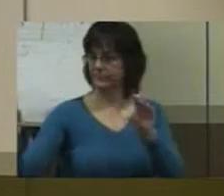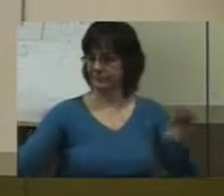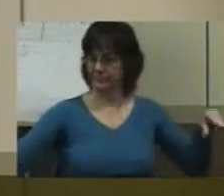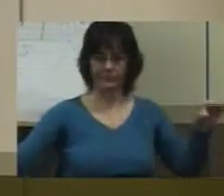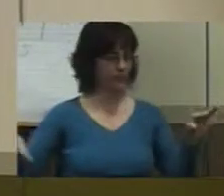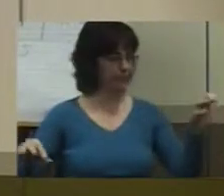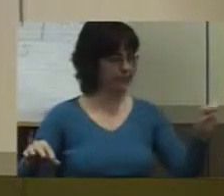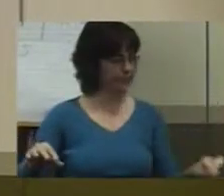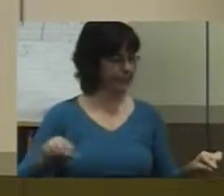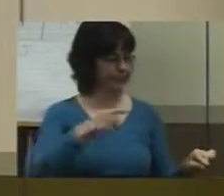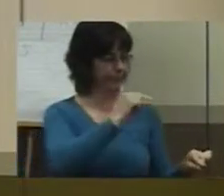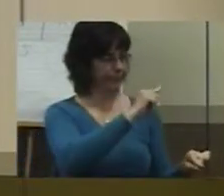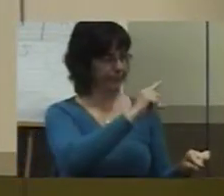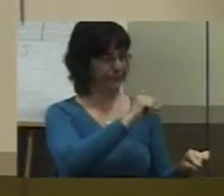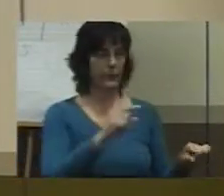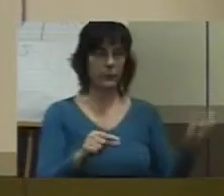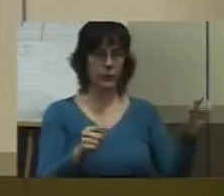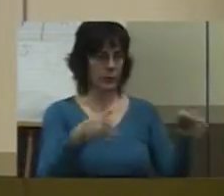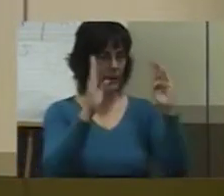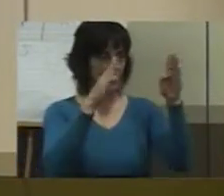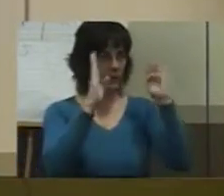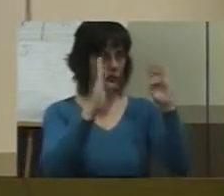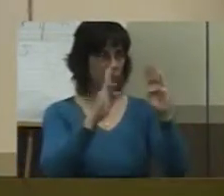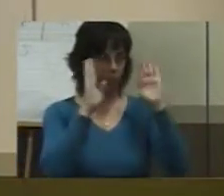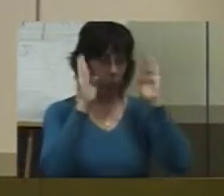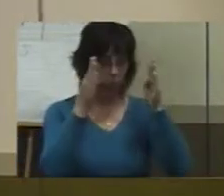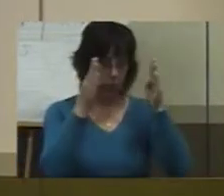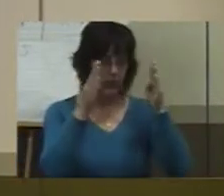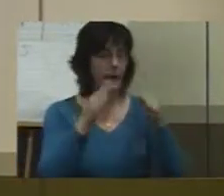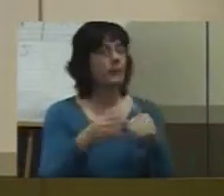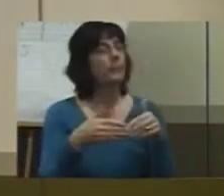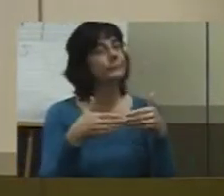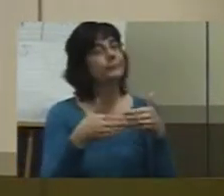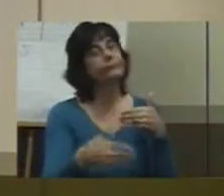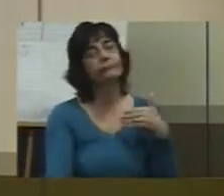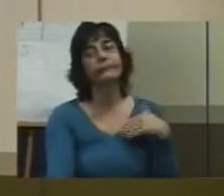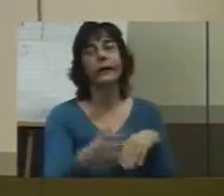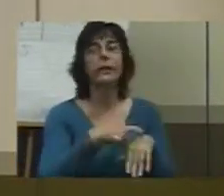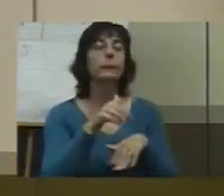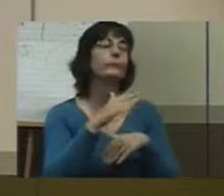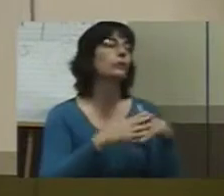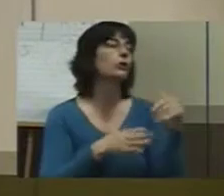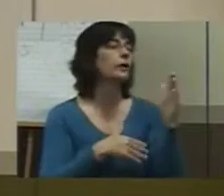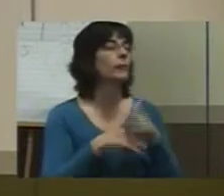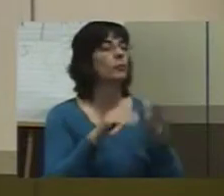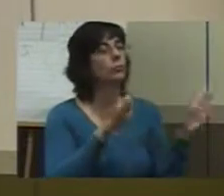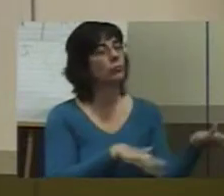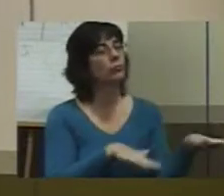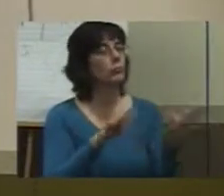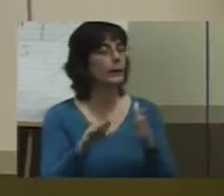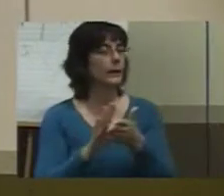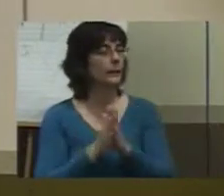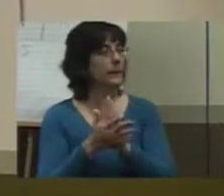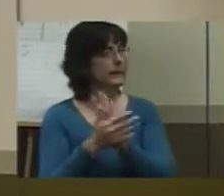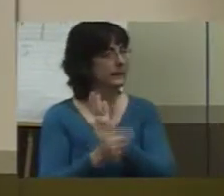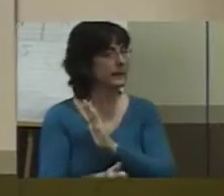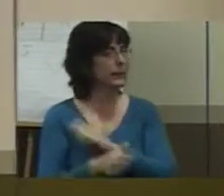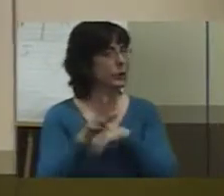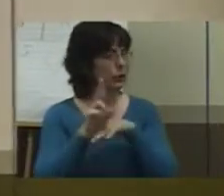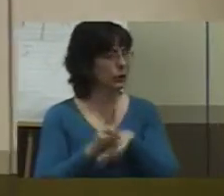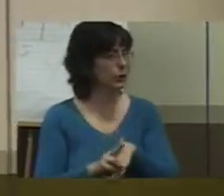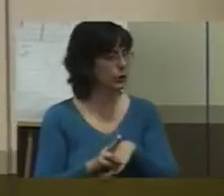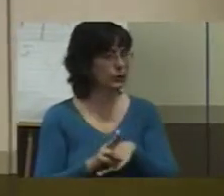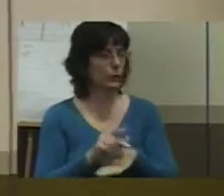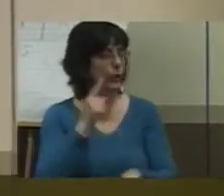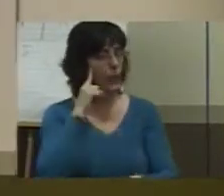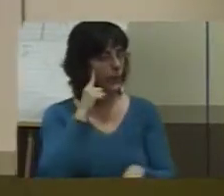and turn signal, you have to really pay attention to it. But after a while, you become comfortable with it, and it's a skill that you have, and you